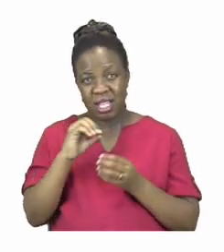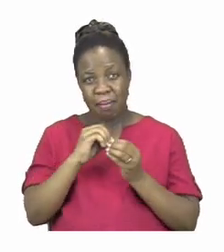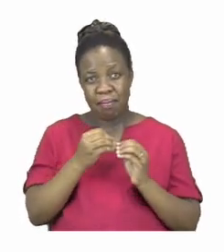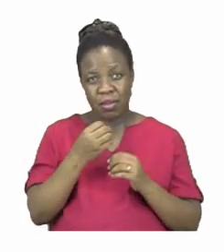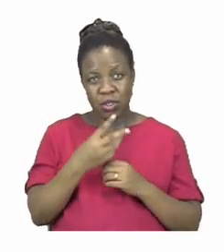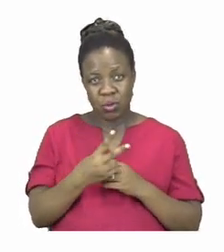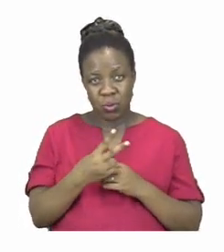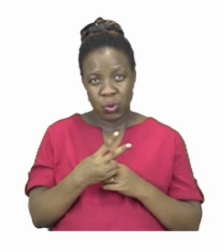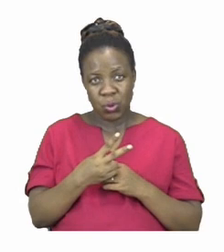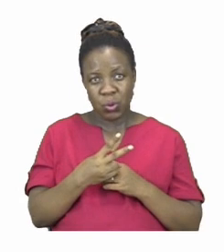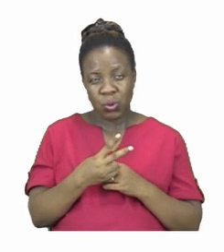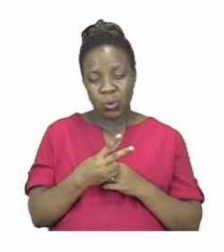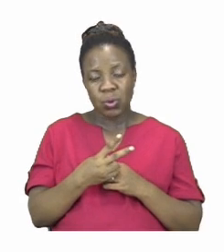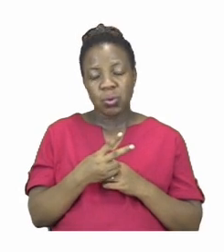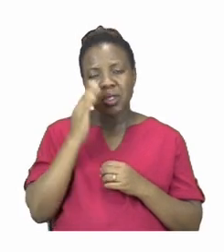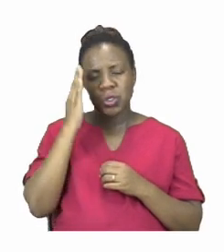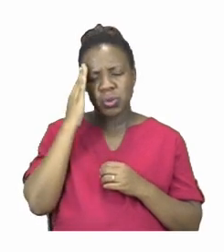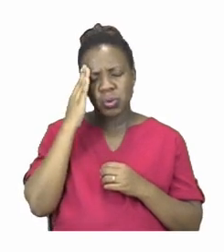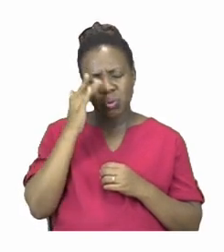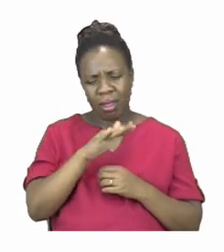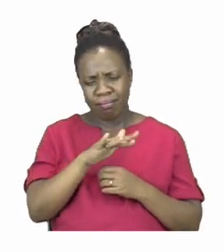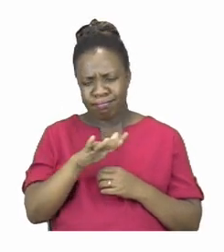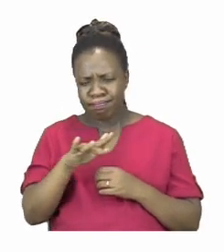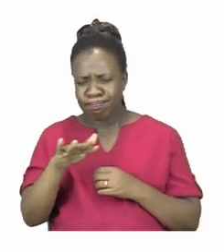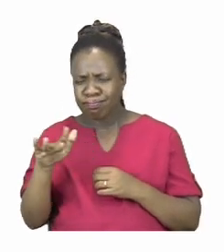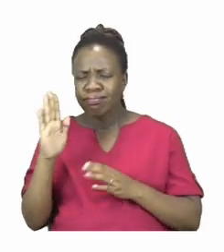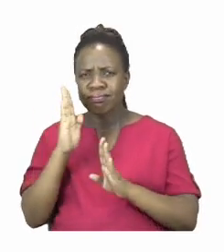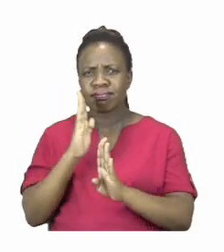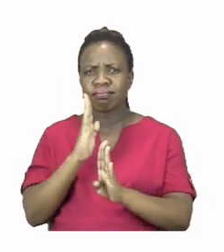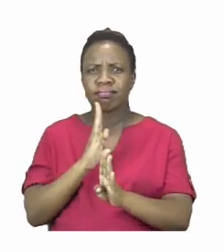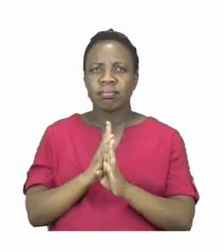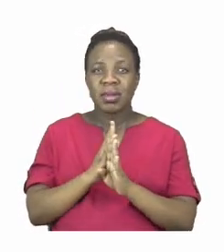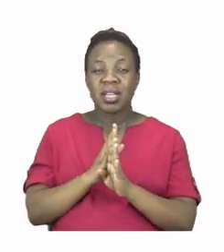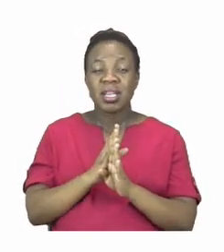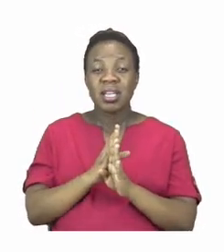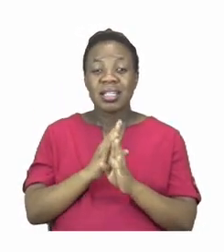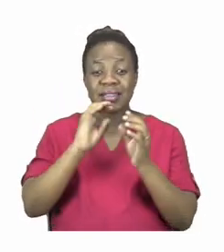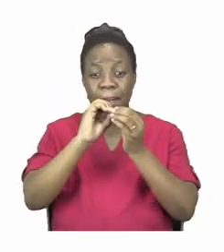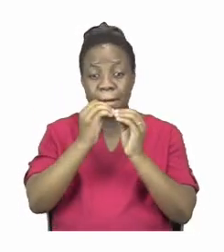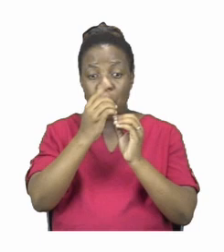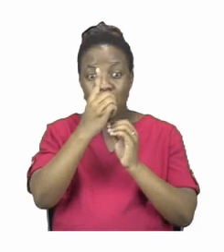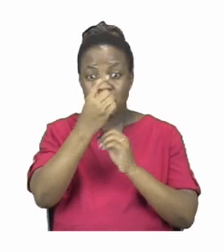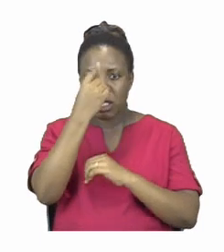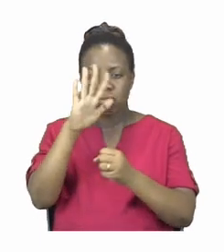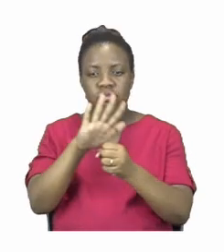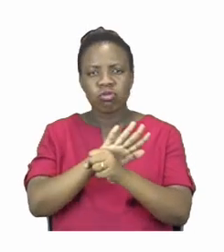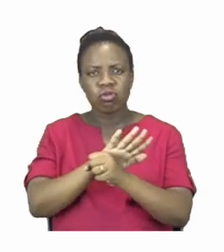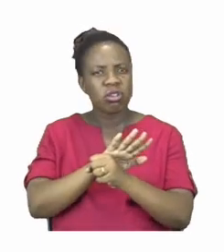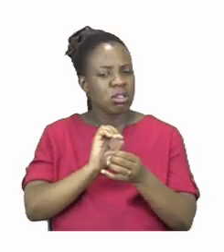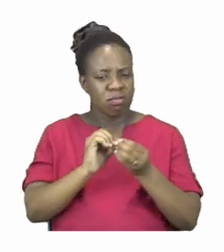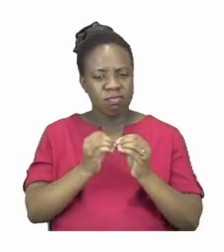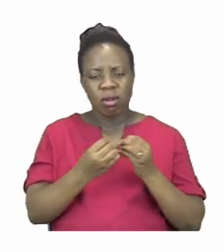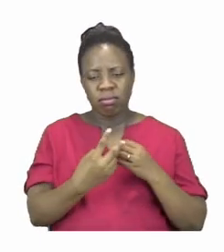1 correctly, then number 2 will not be hard for you. Let's take a look at the one we're going to do together on the